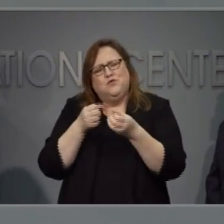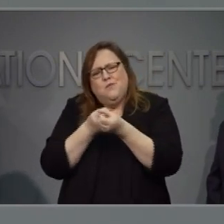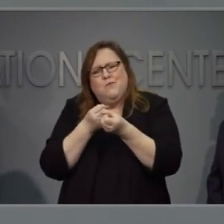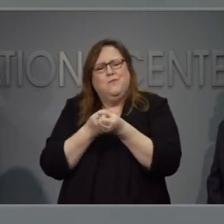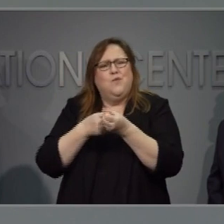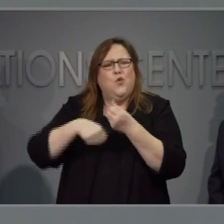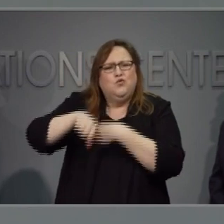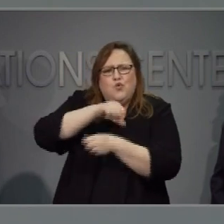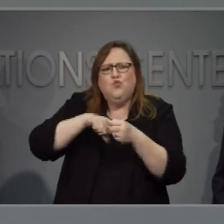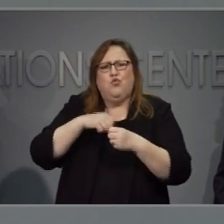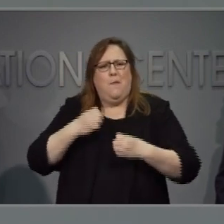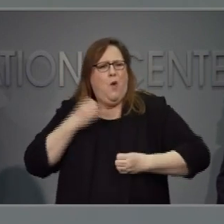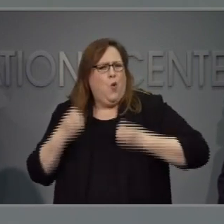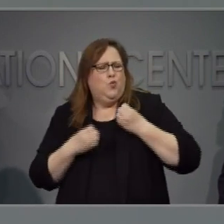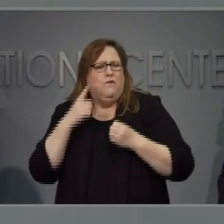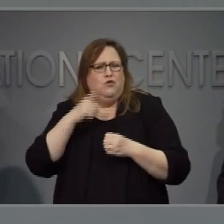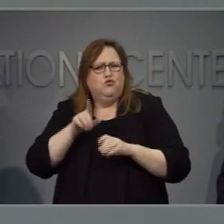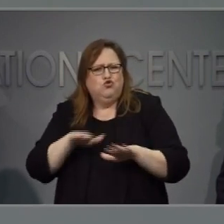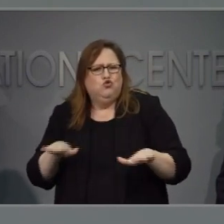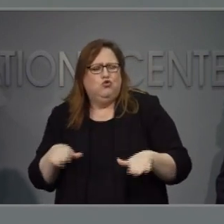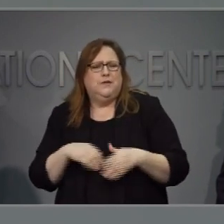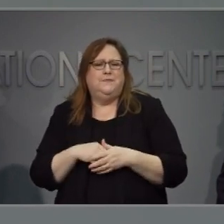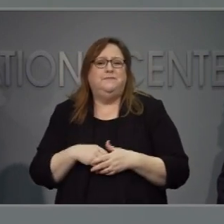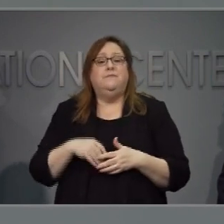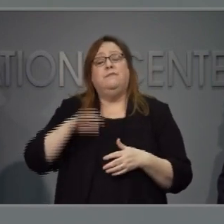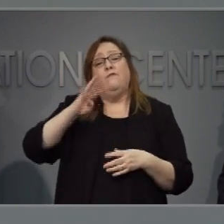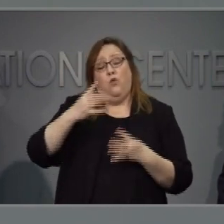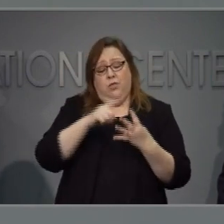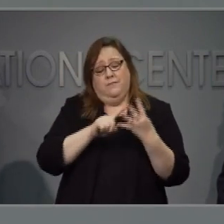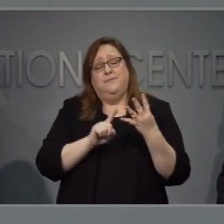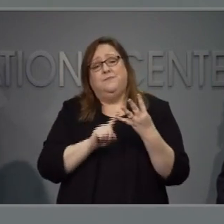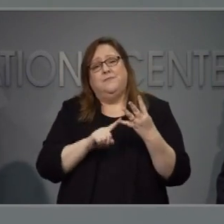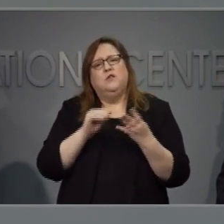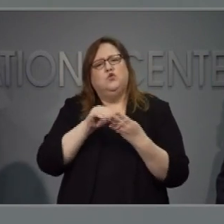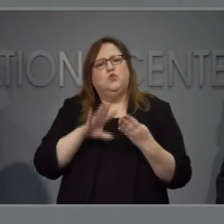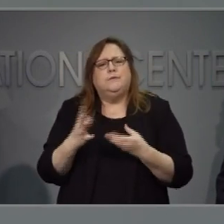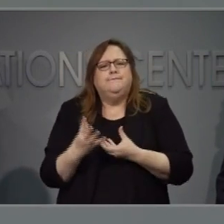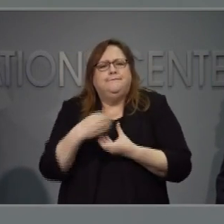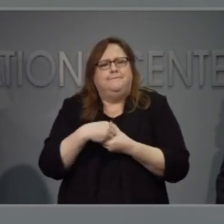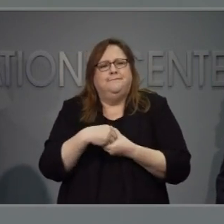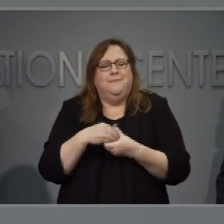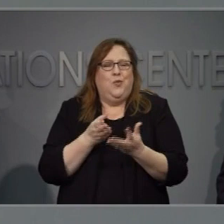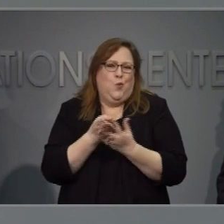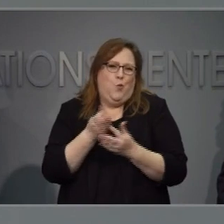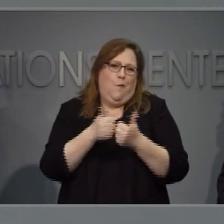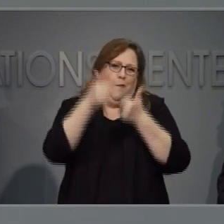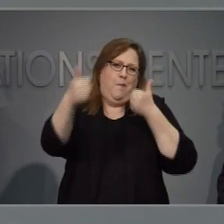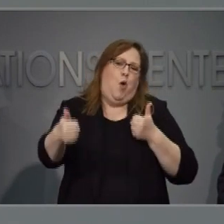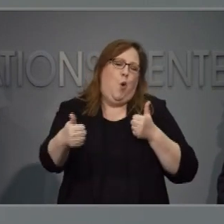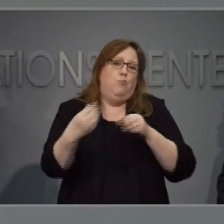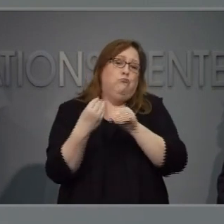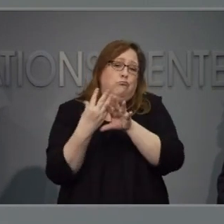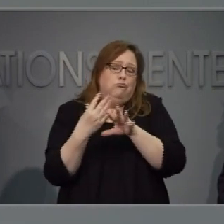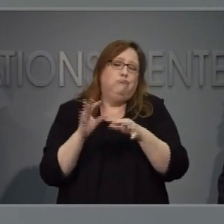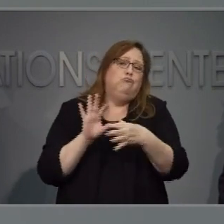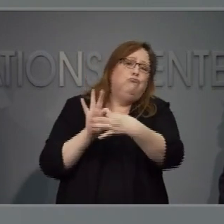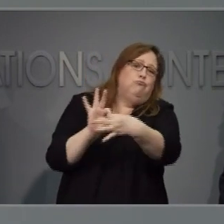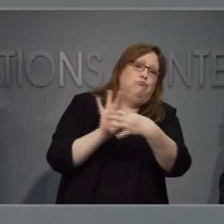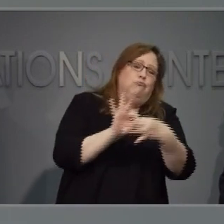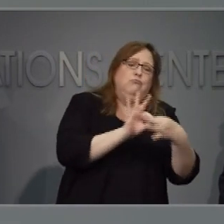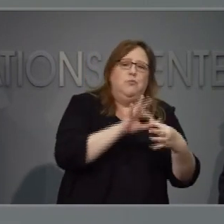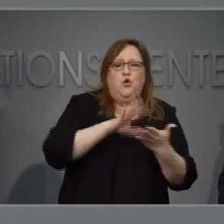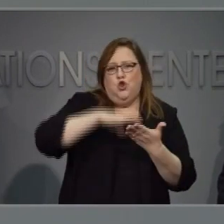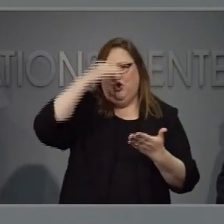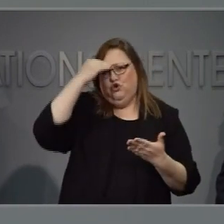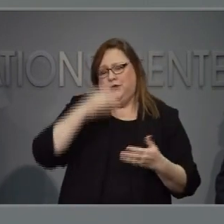children, and keeping students engaged through remote learning. As Governor Cooper indicated, our